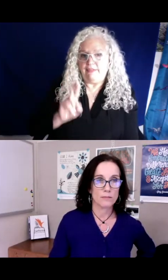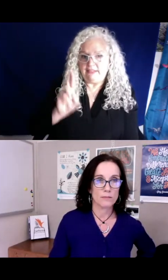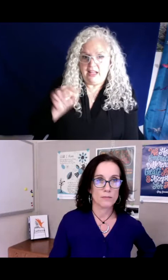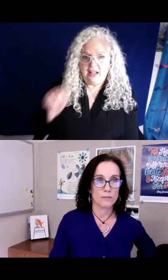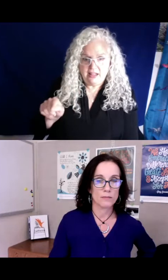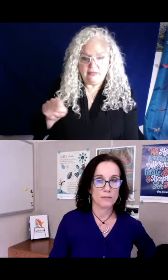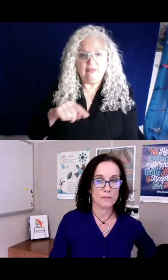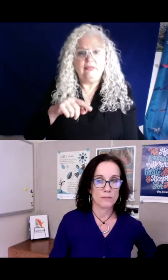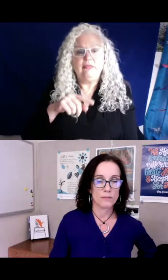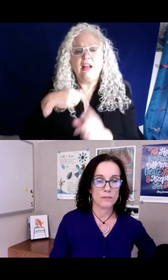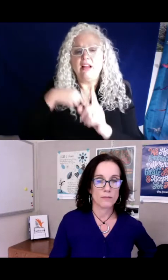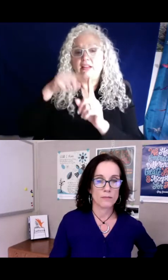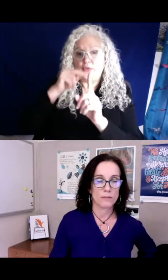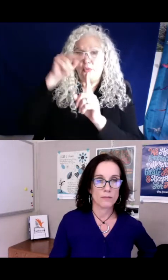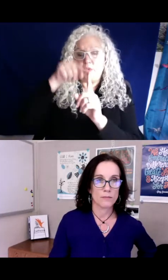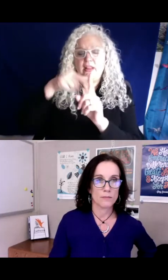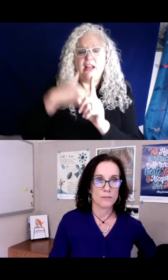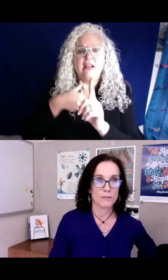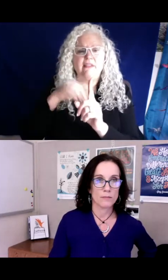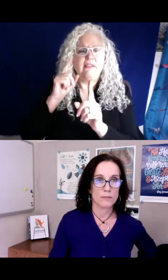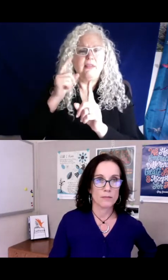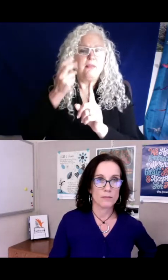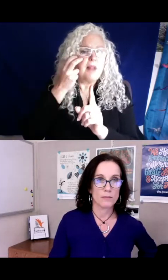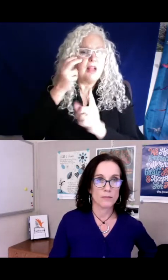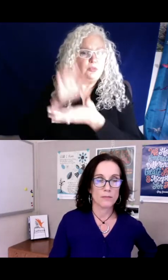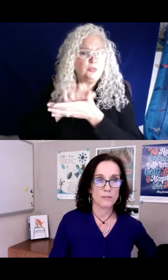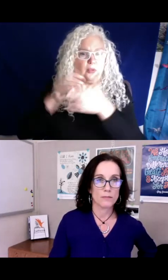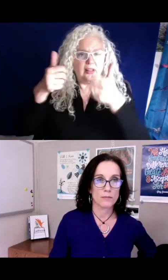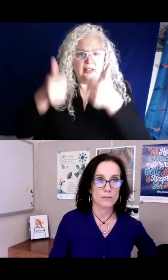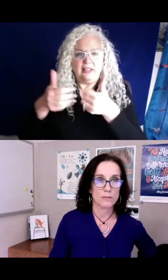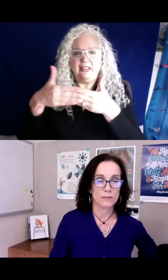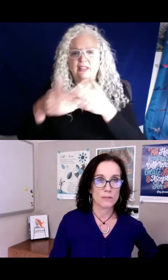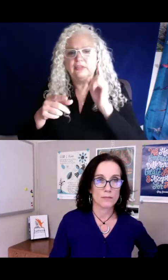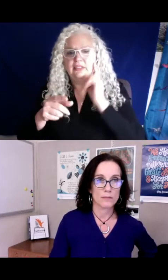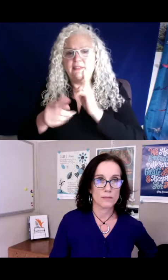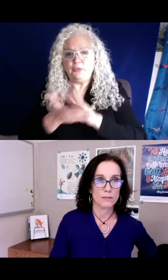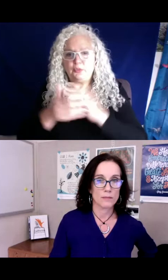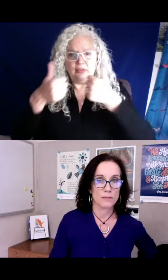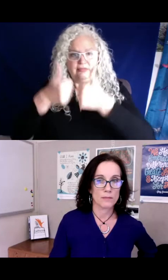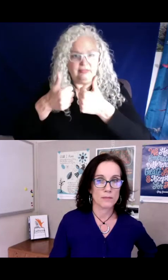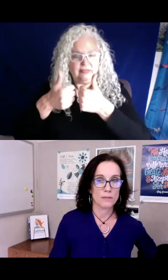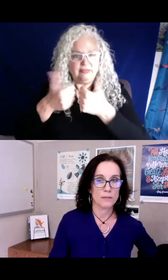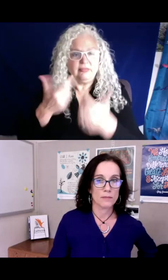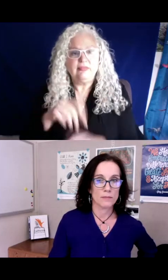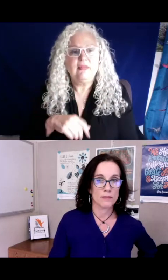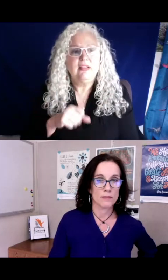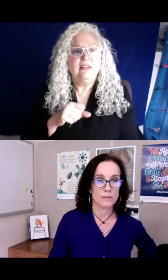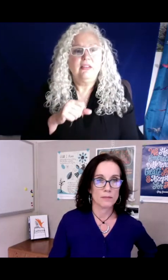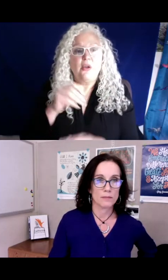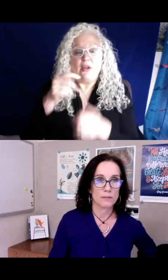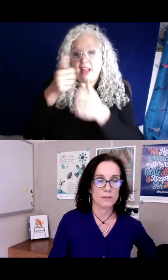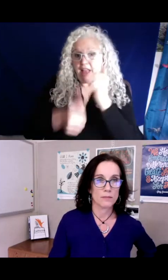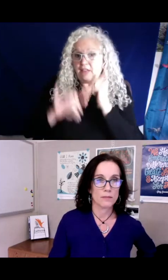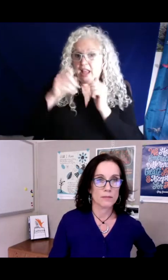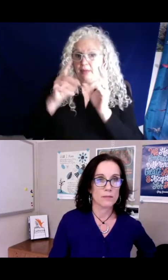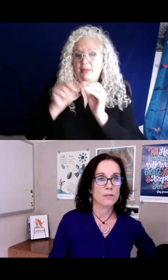Fremont and in South California in Riverside. The North location has a blind school set right next to the